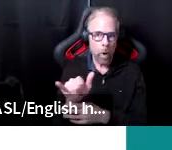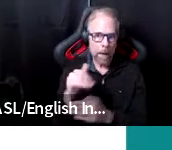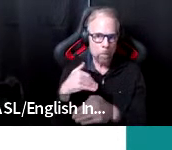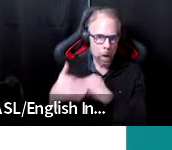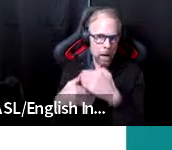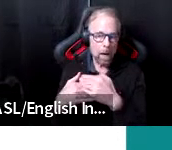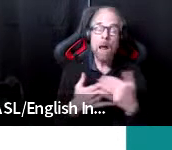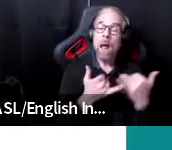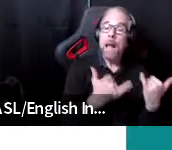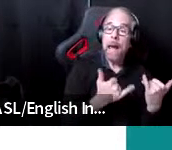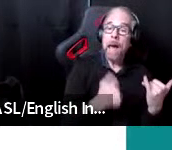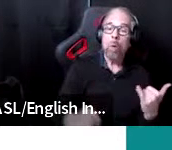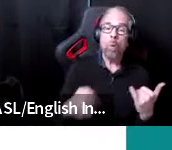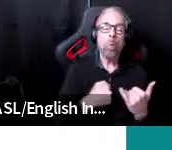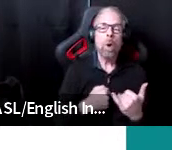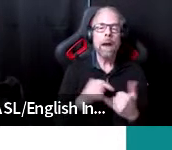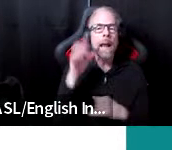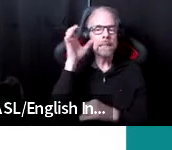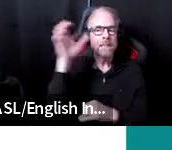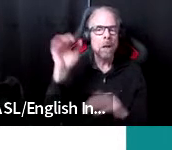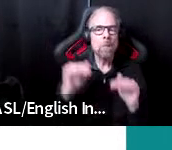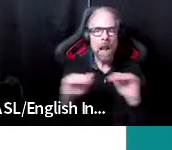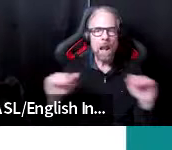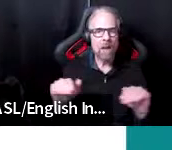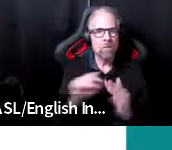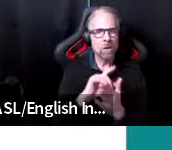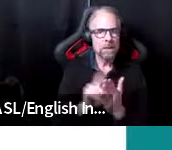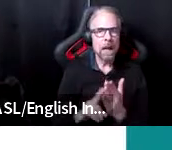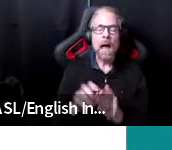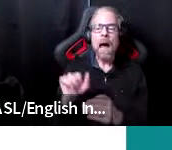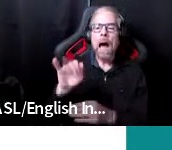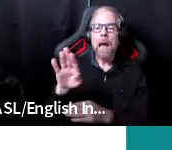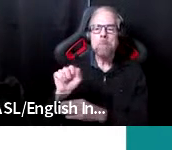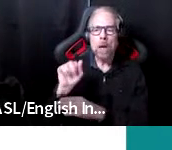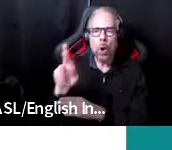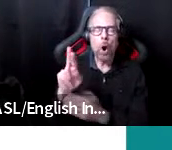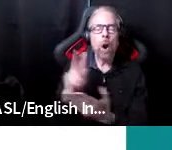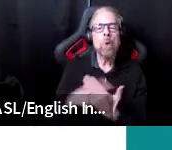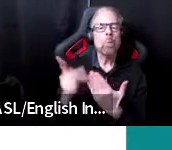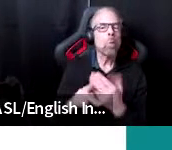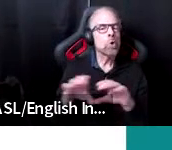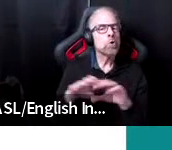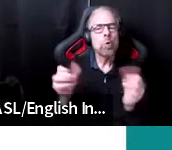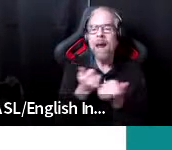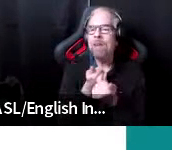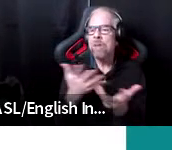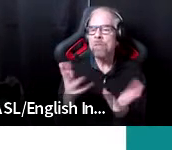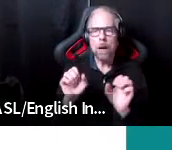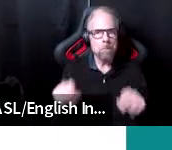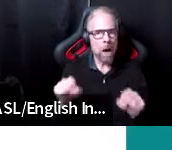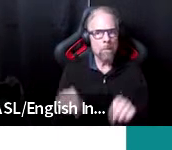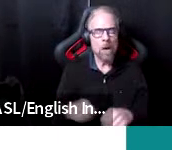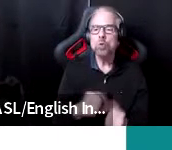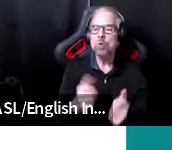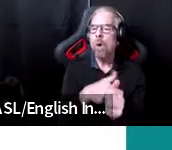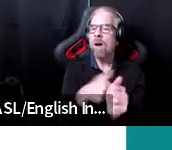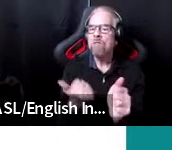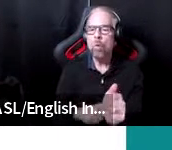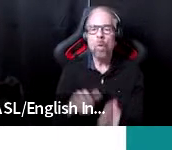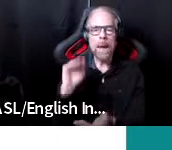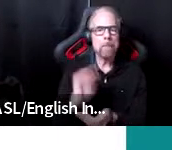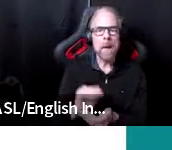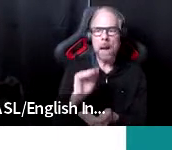Right now, we are at a conceptual level of design. The IBR program will do everything feasible to avoid and minimize potential impacts to